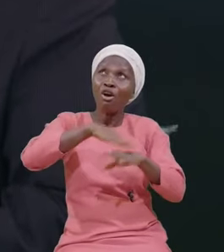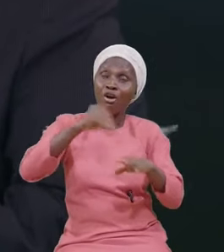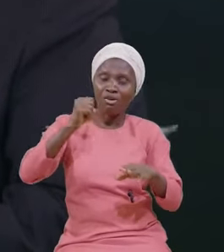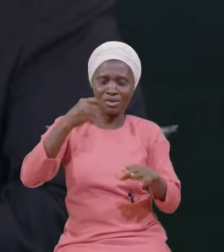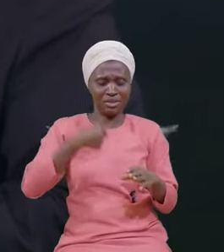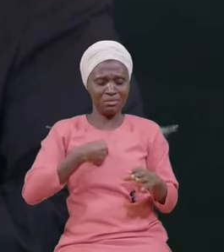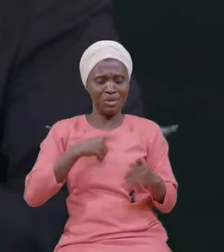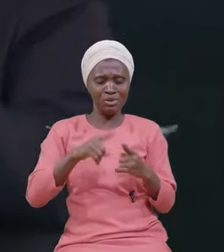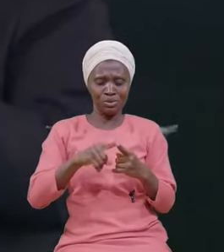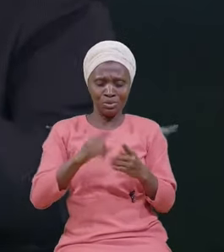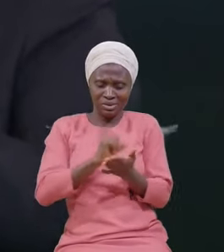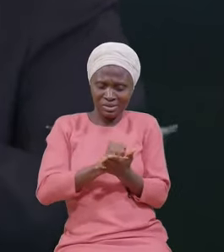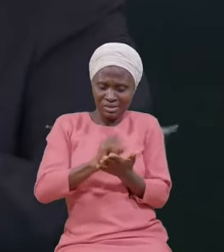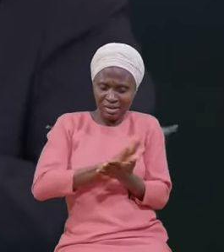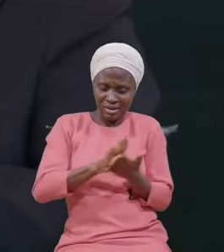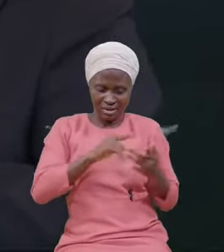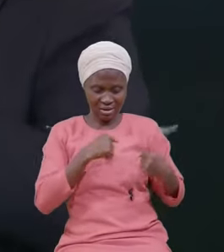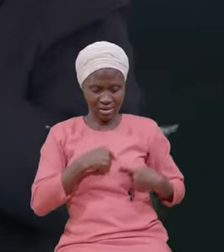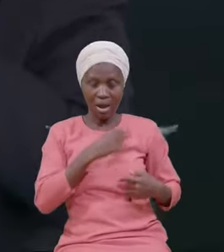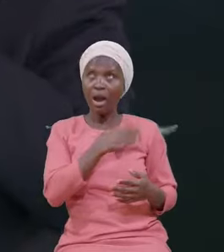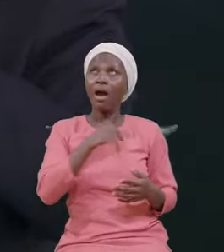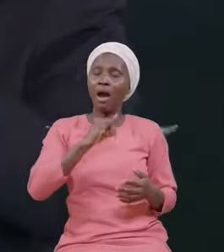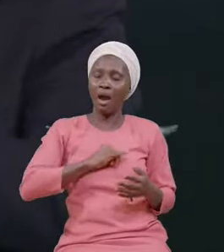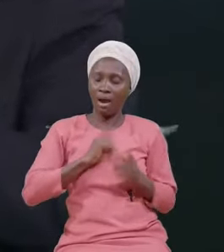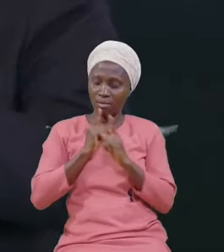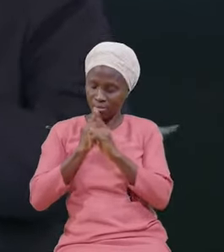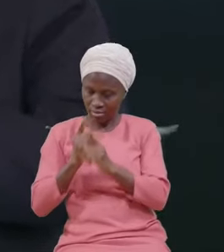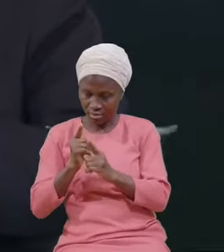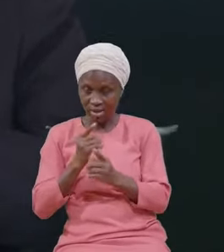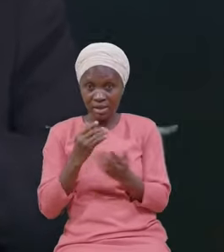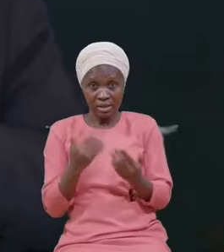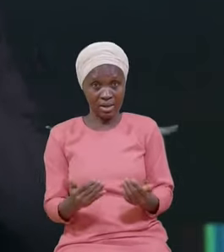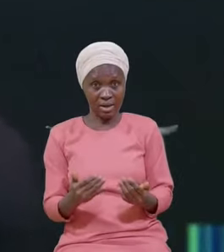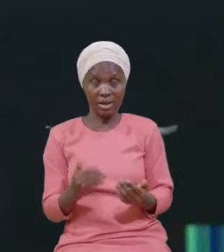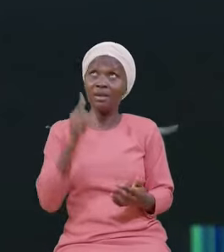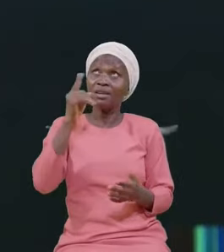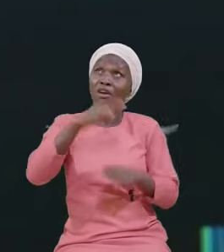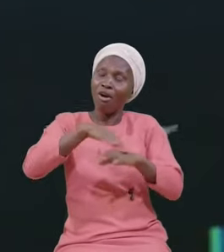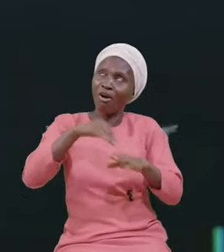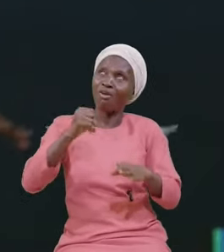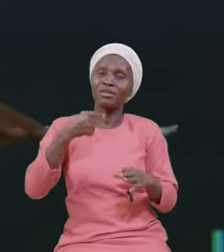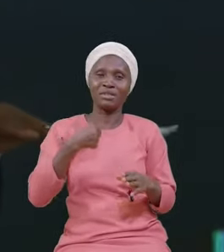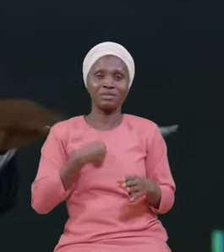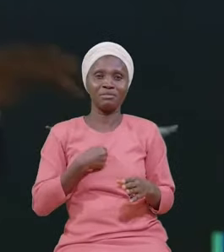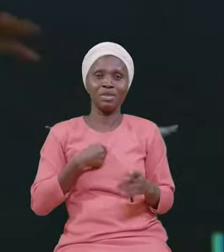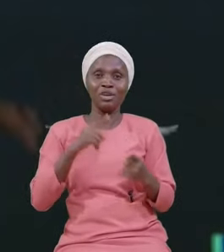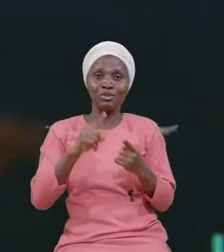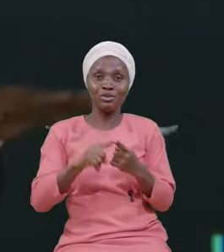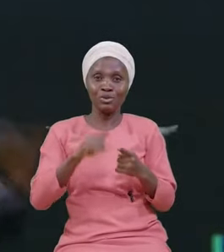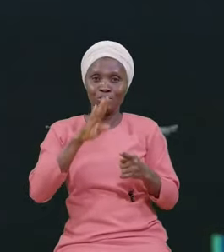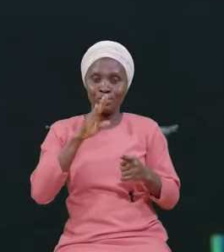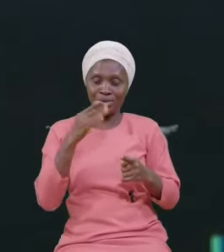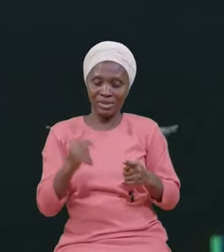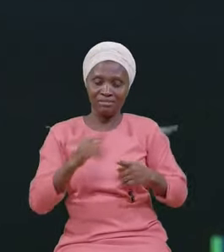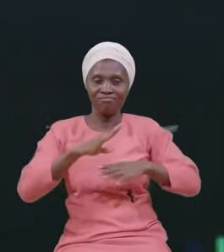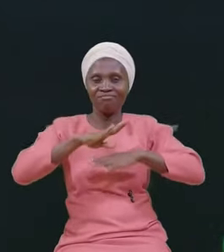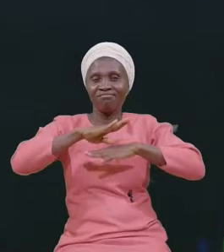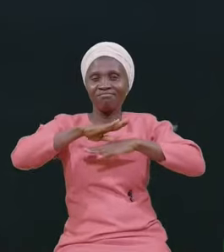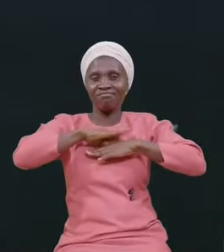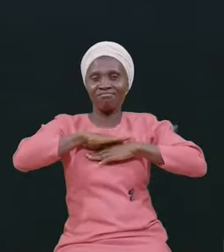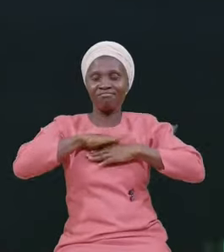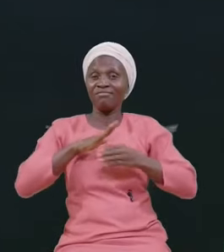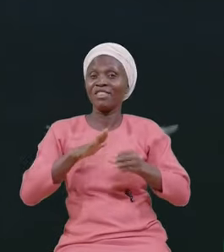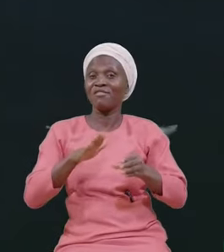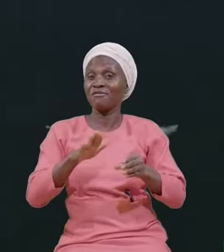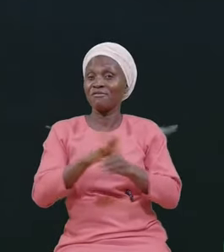ification and I responded now he calls me to the satisfactory fullness of